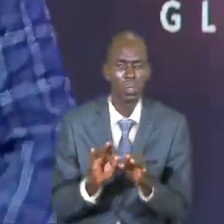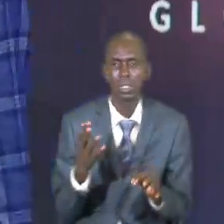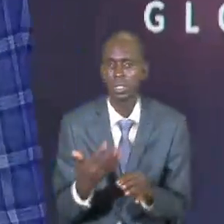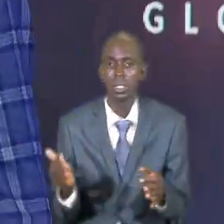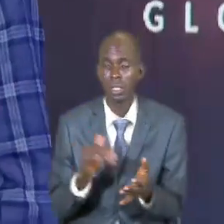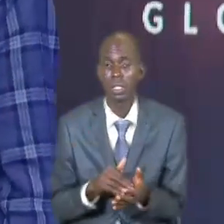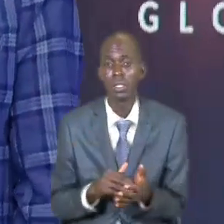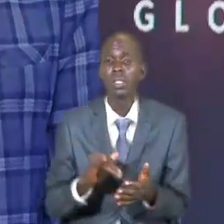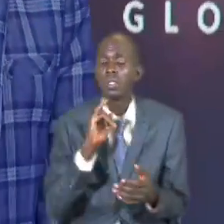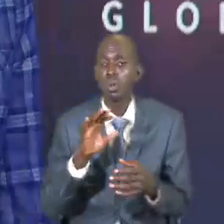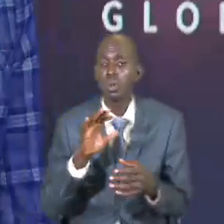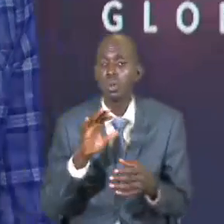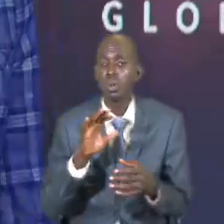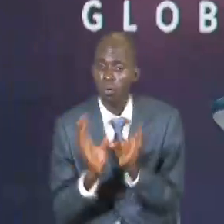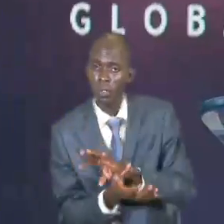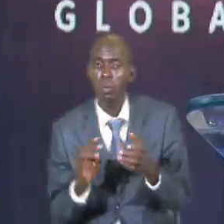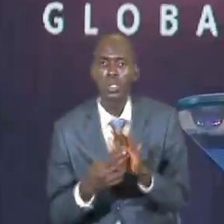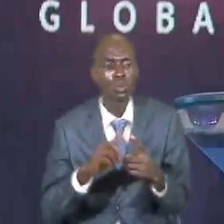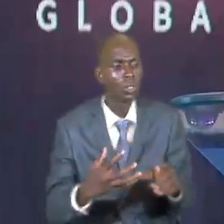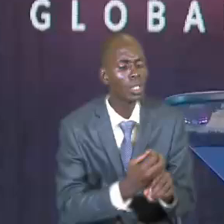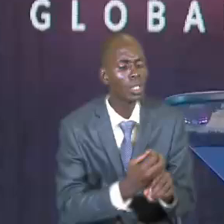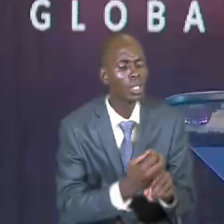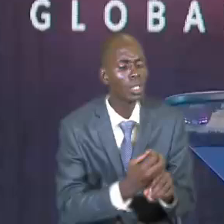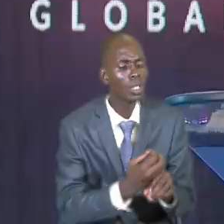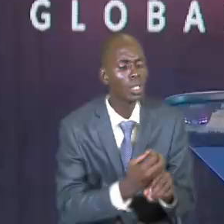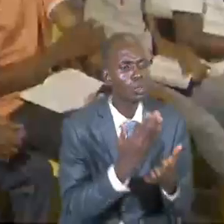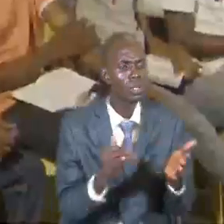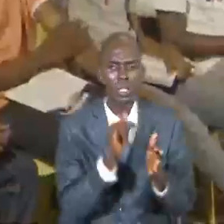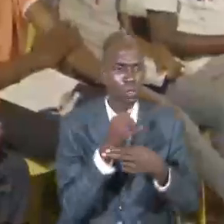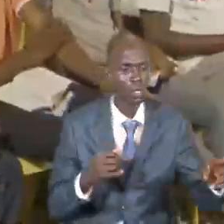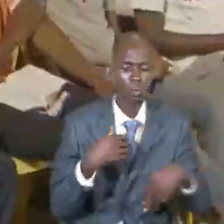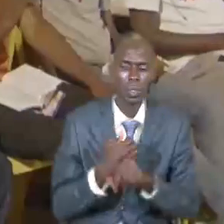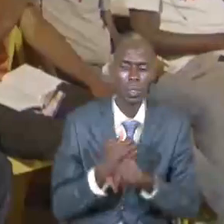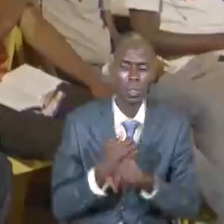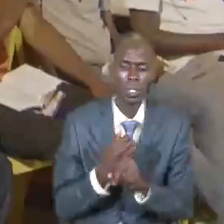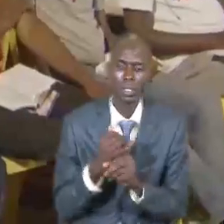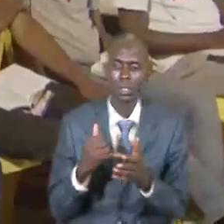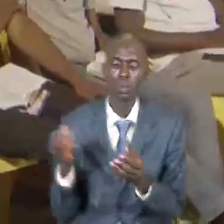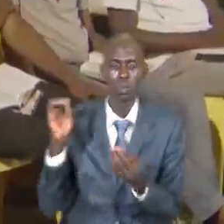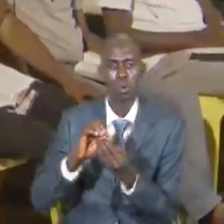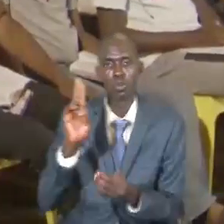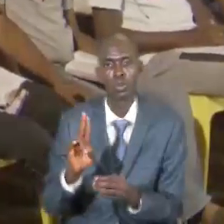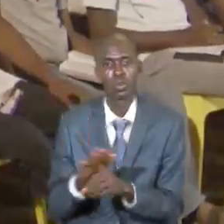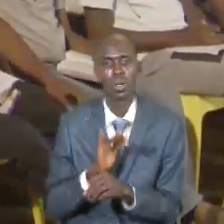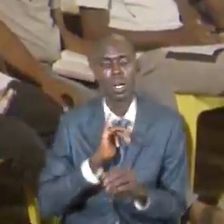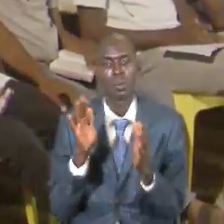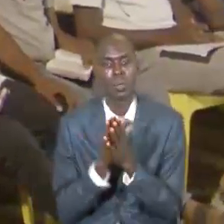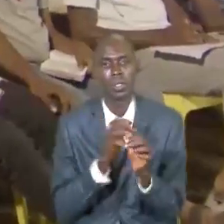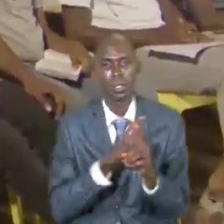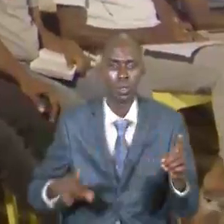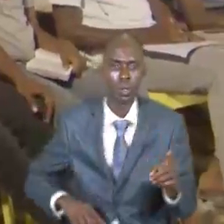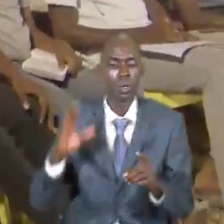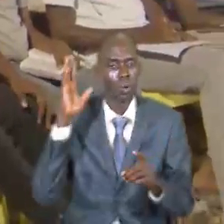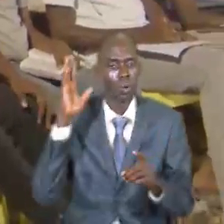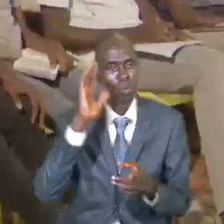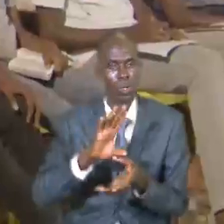and then make it useful. The Lord will take your life tonight. That useless life will become useful